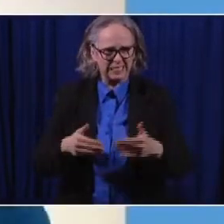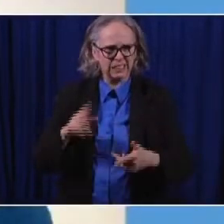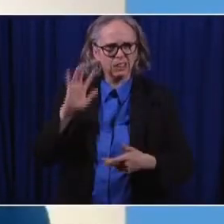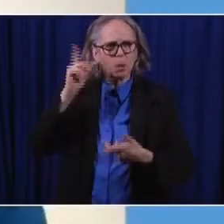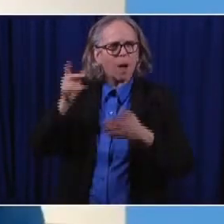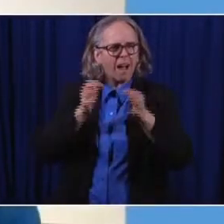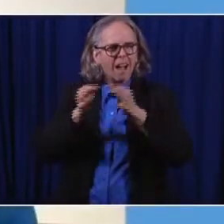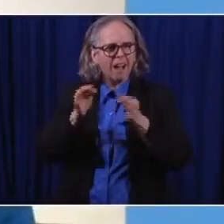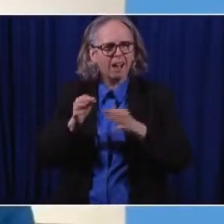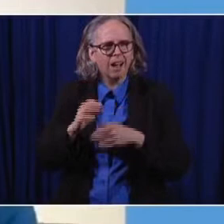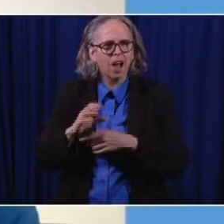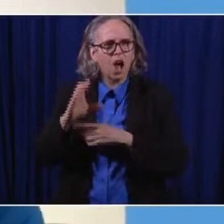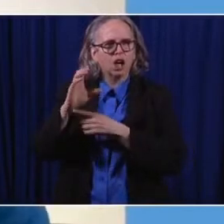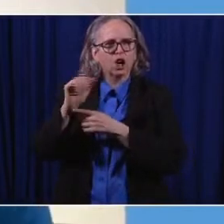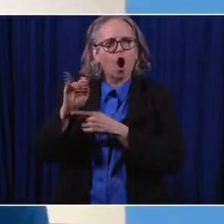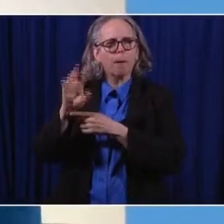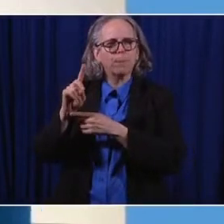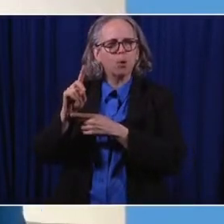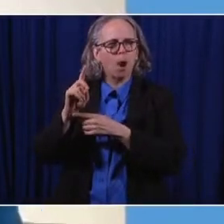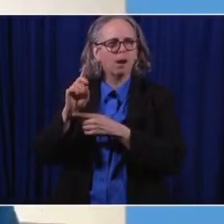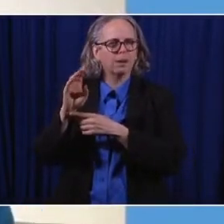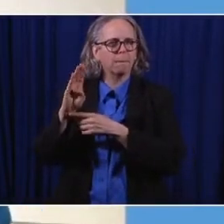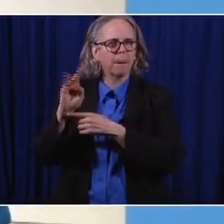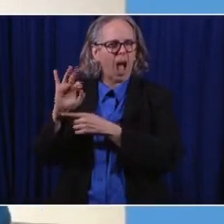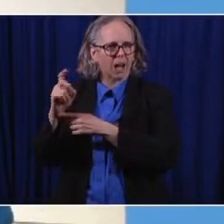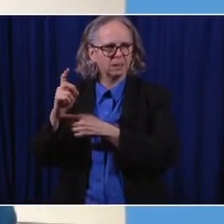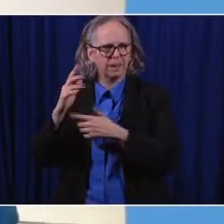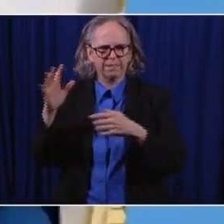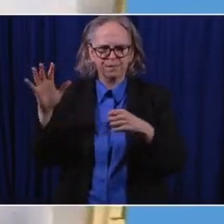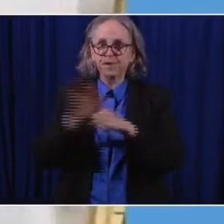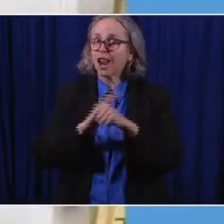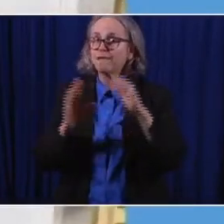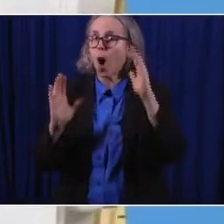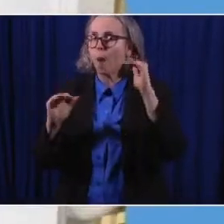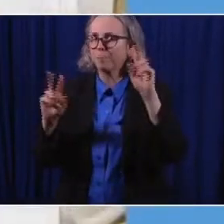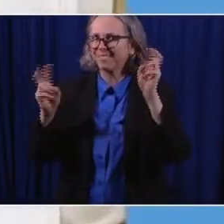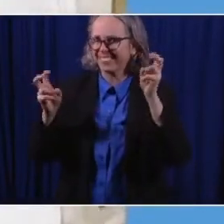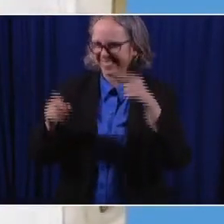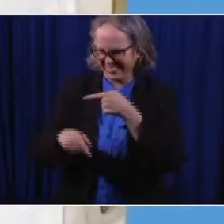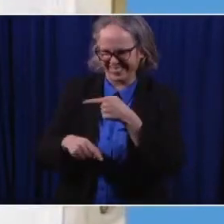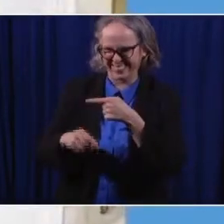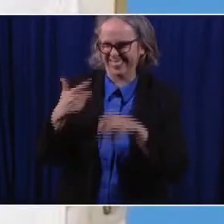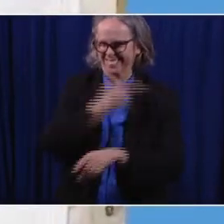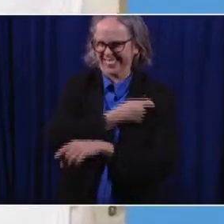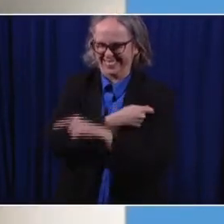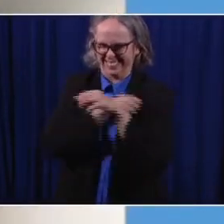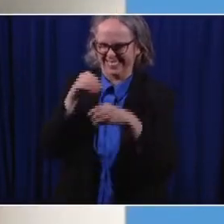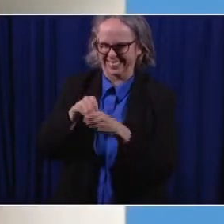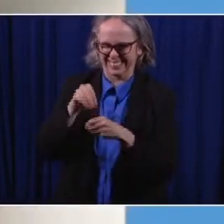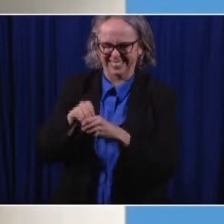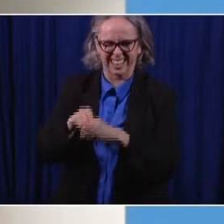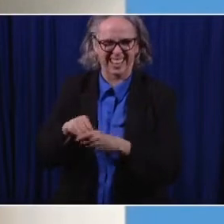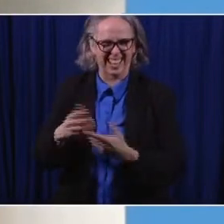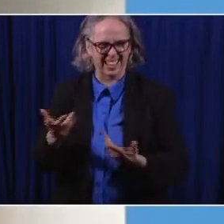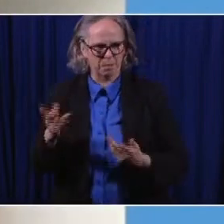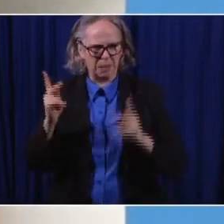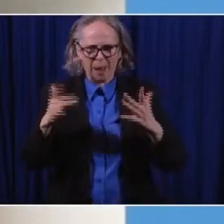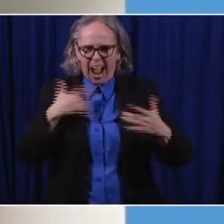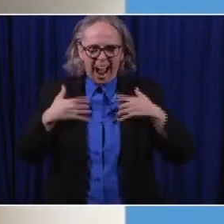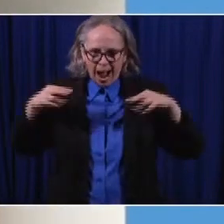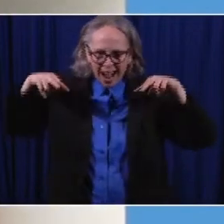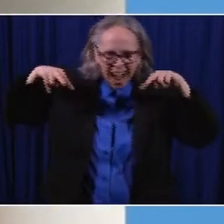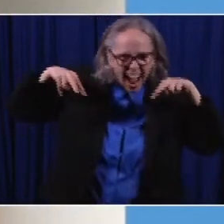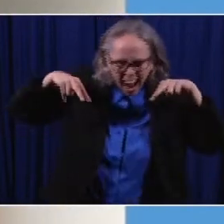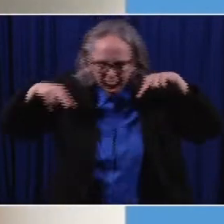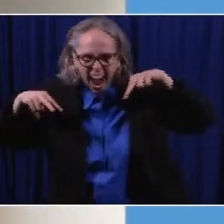full of hope today, because it's it was pretty special. You could see the excitement among the people who were